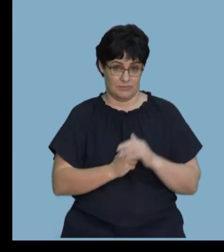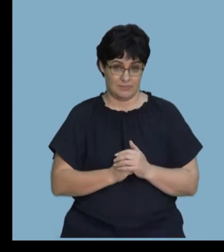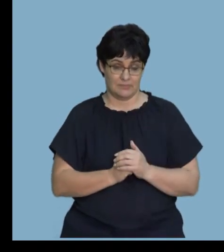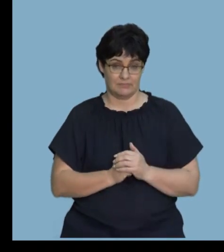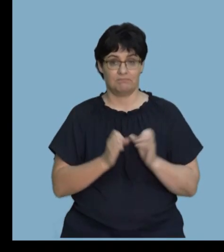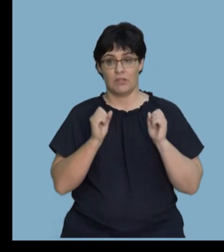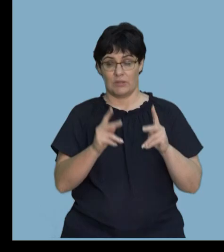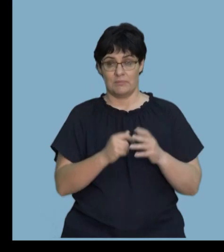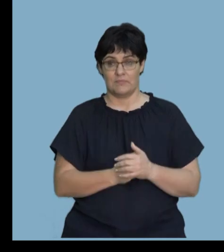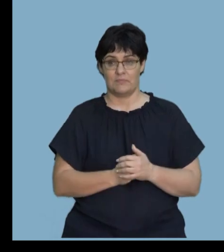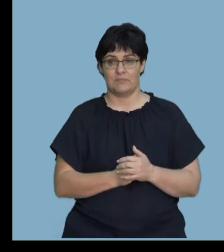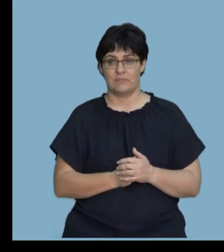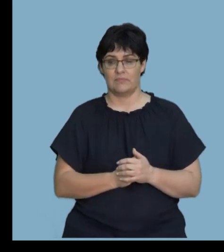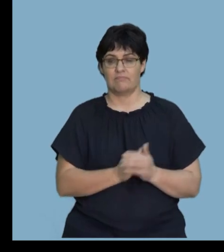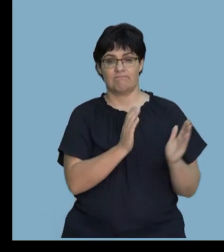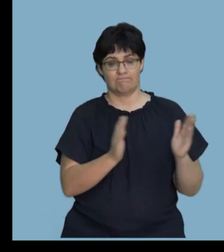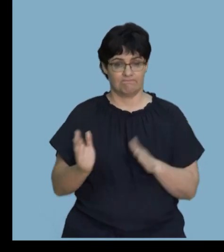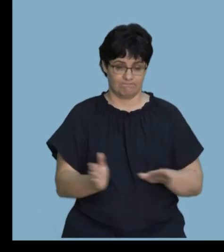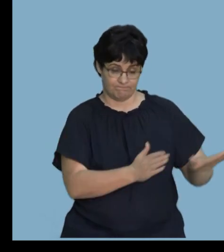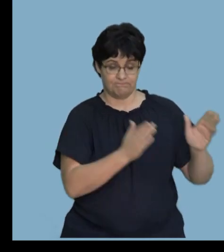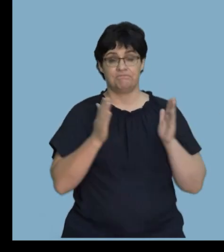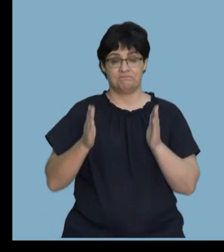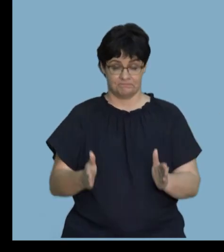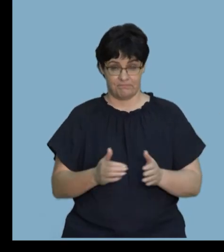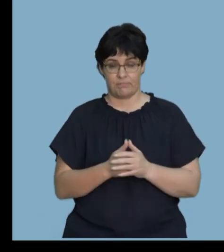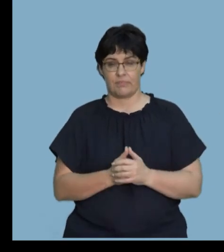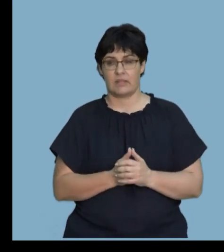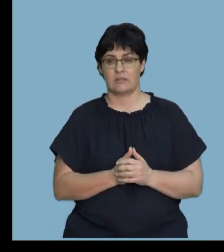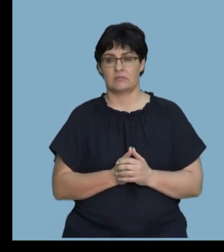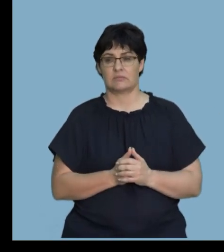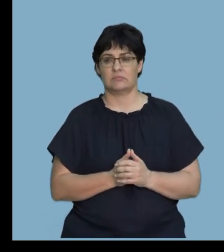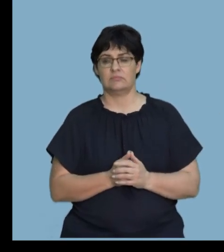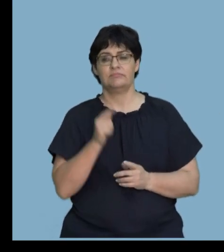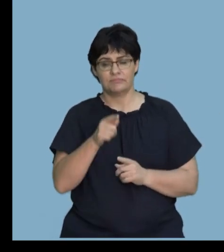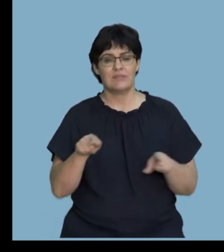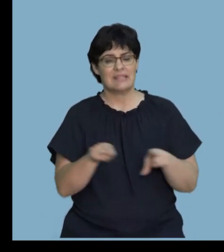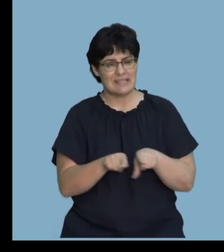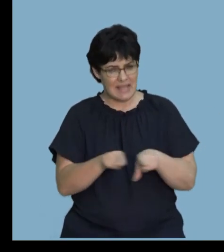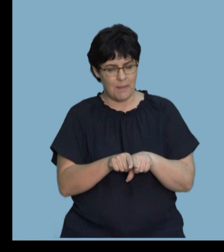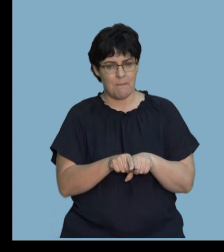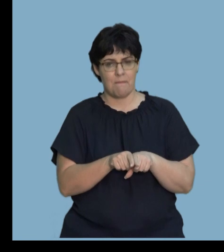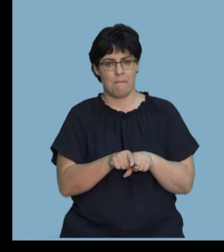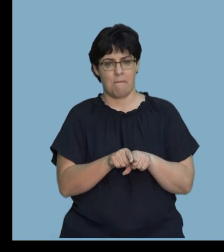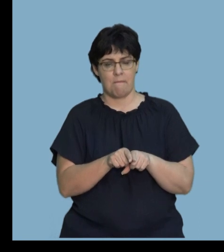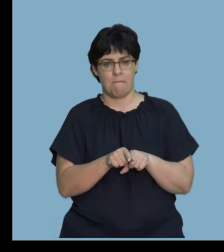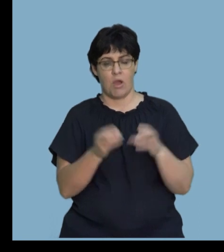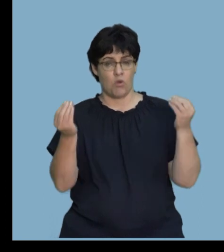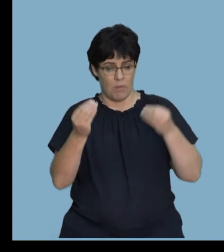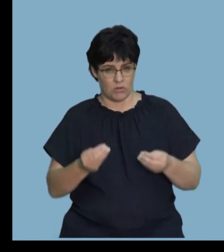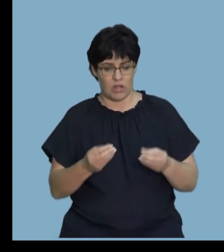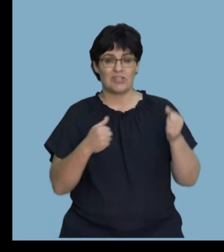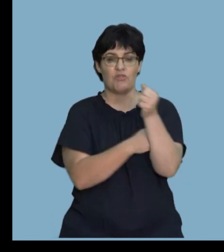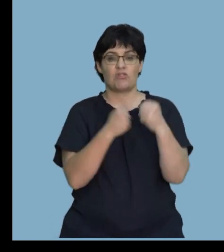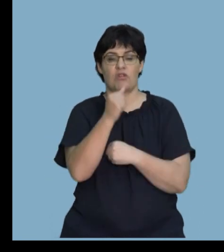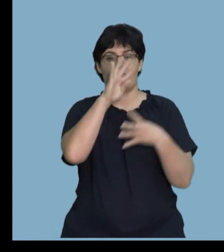and then moving along, okay, for this very same compound, write down the structural formula of